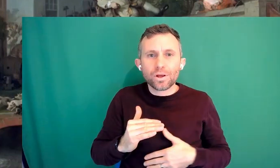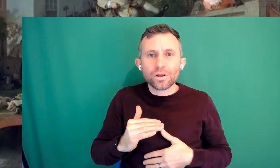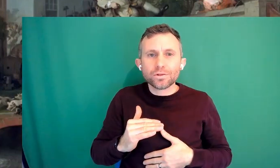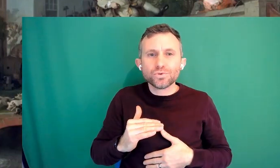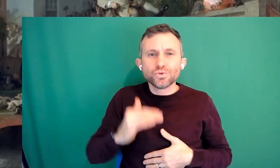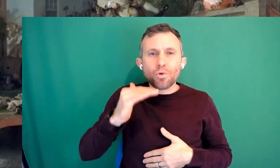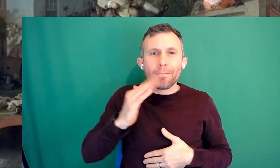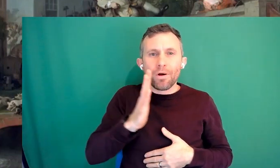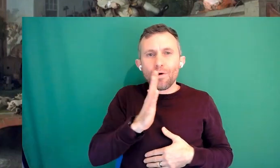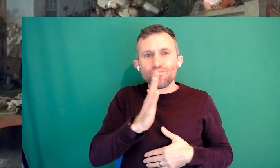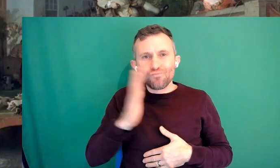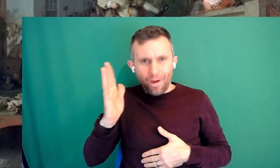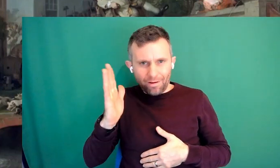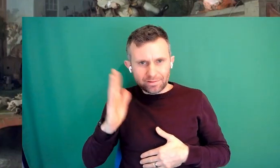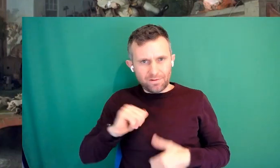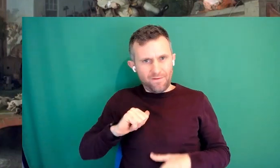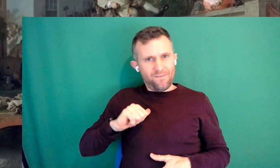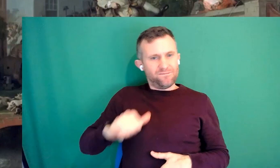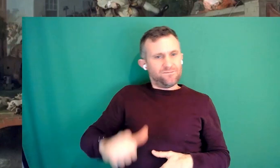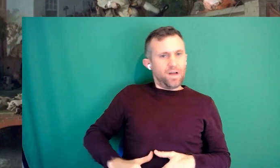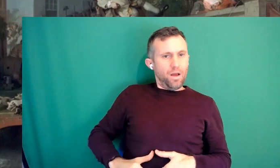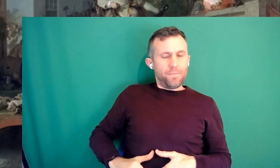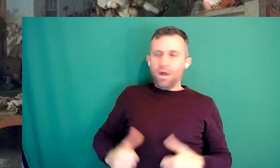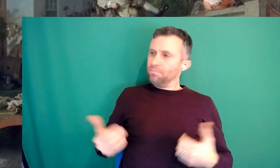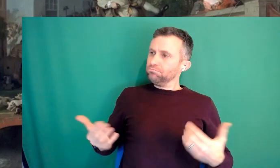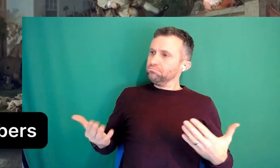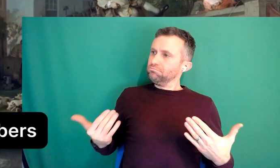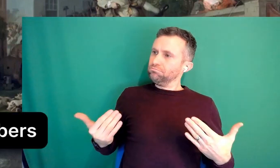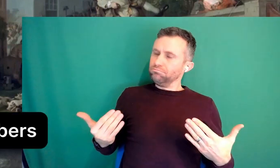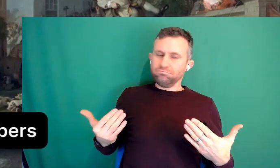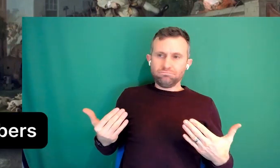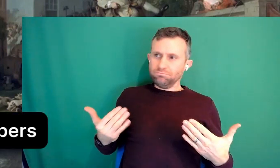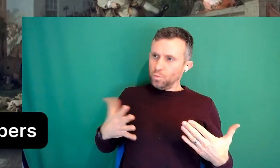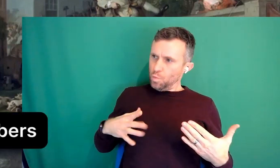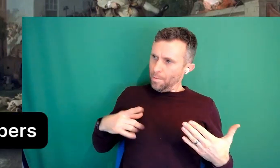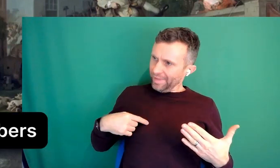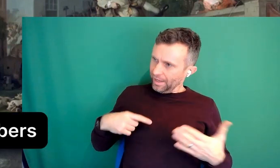In the final panel on the bottom right, the